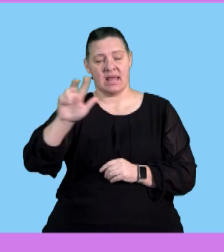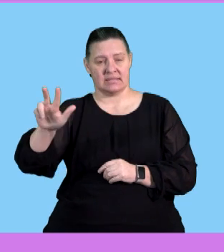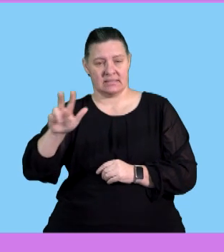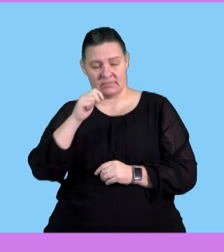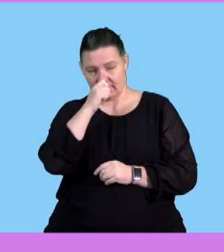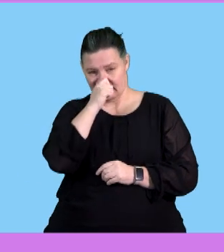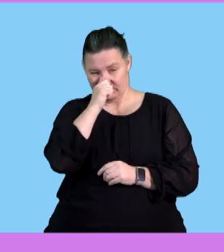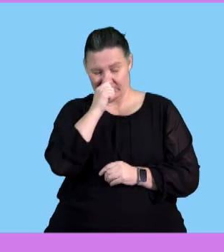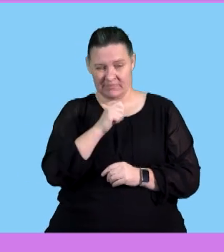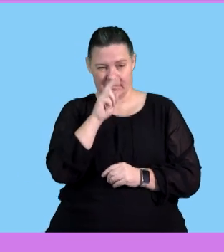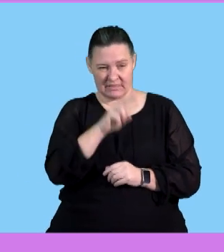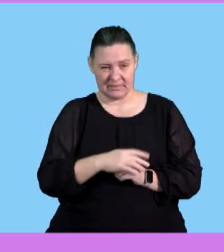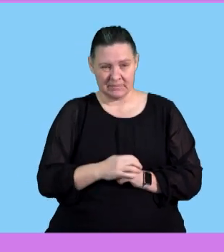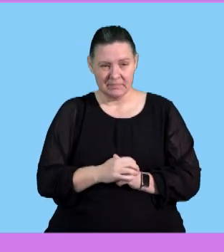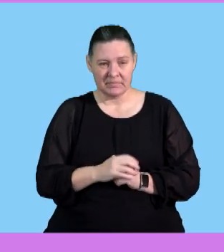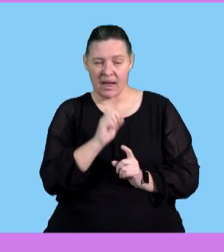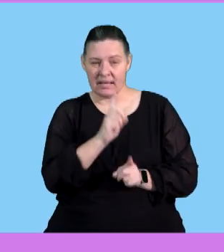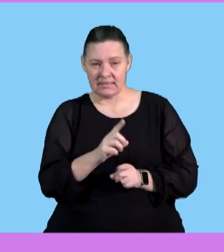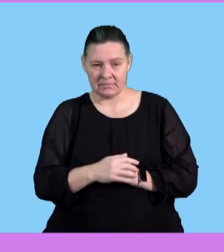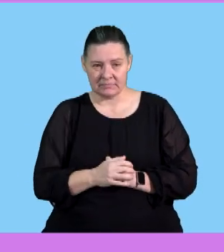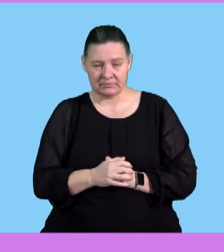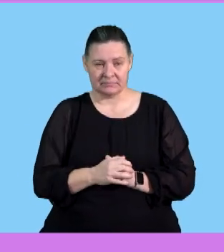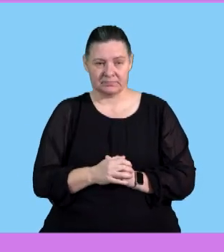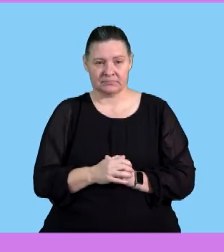374.98. So now let us see